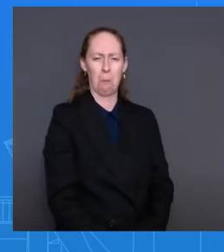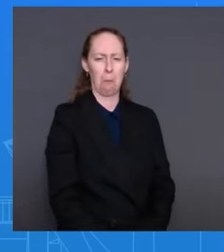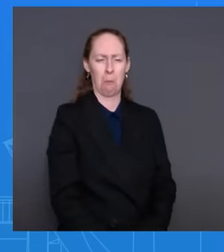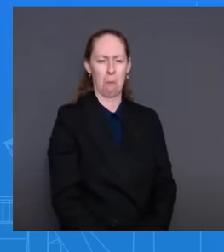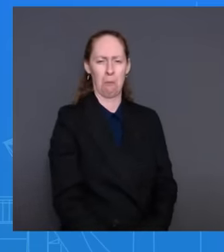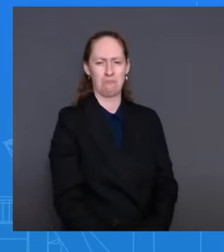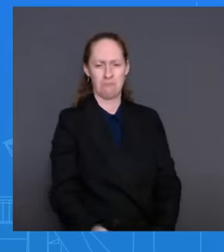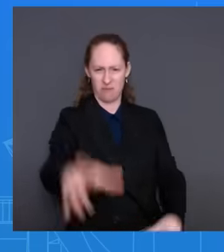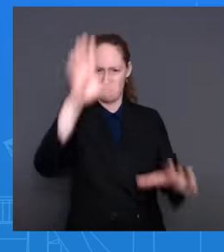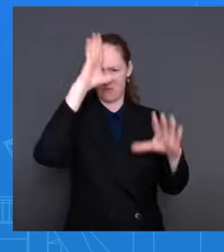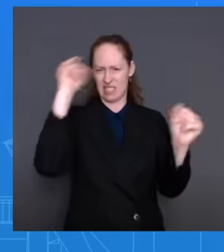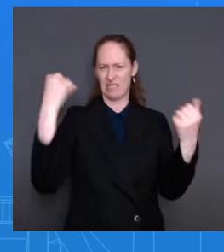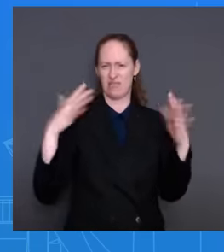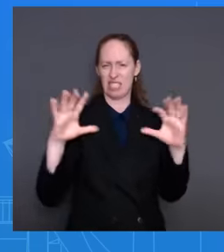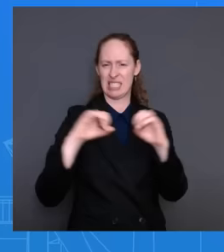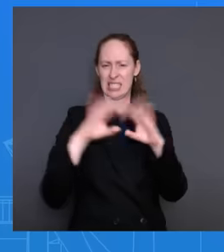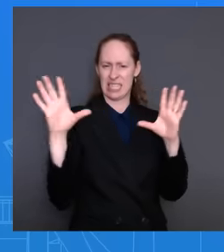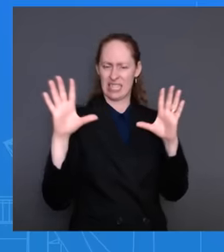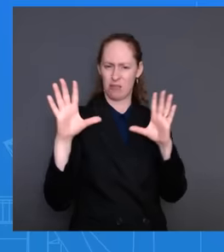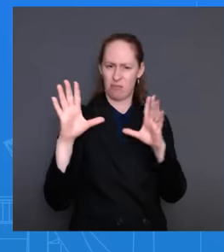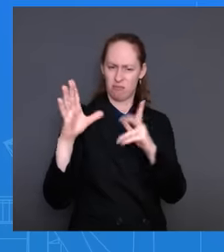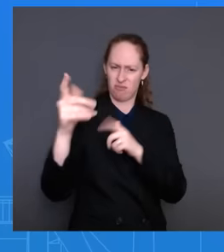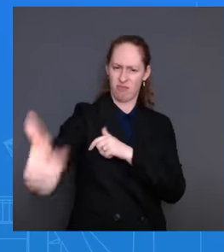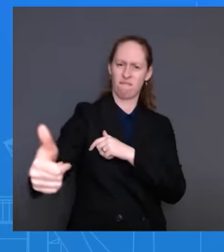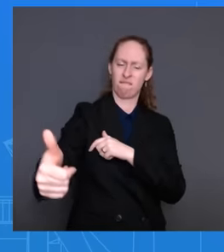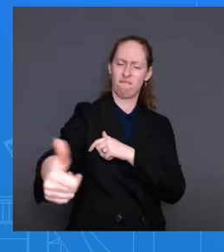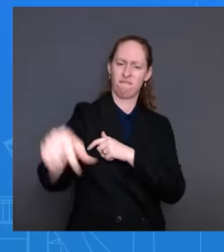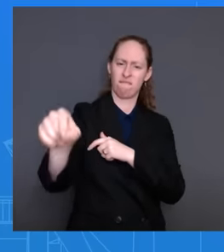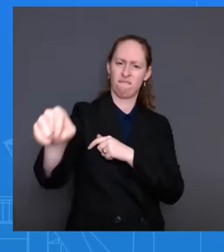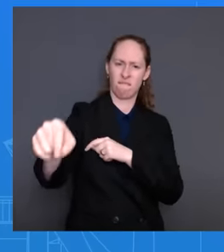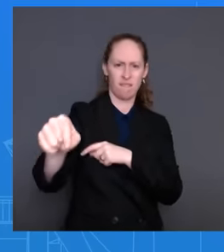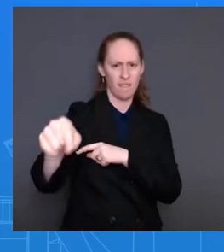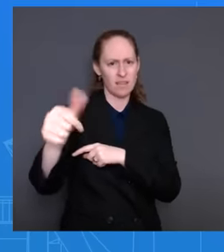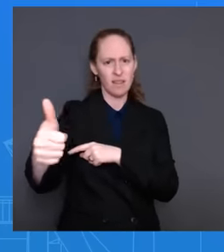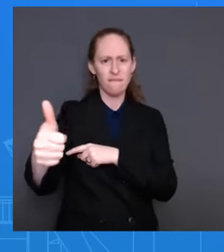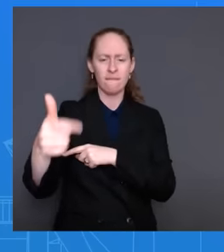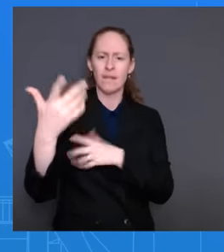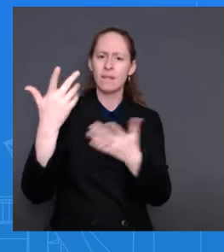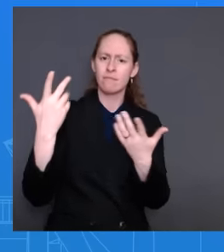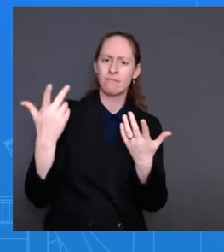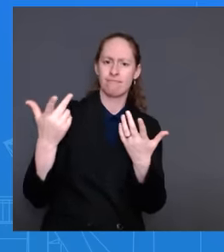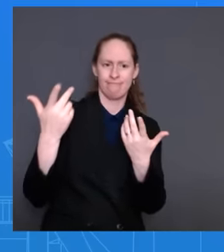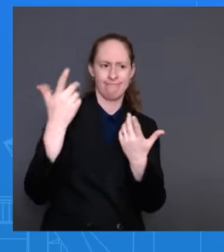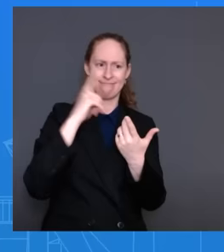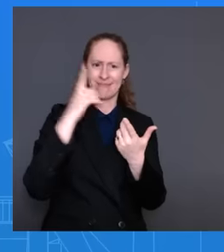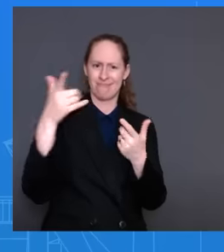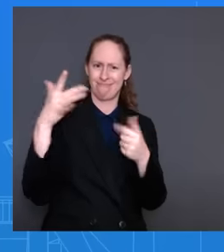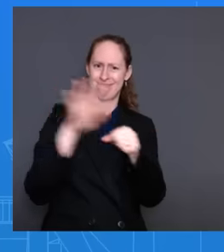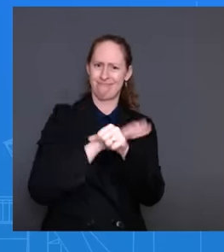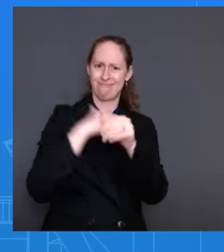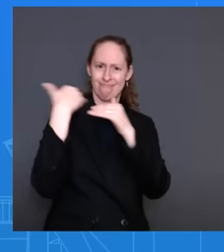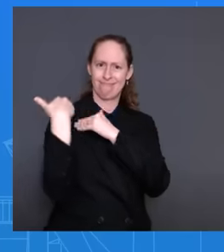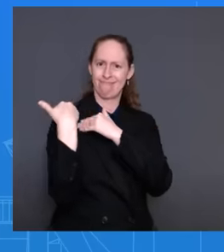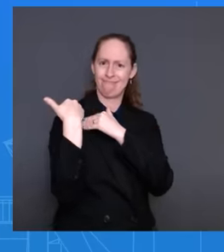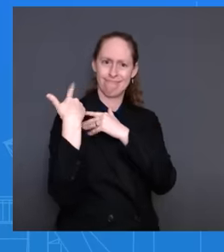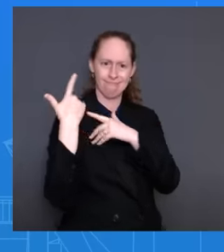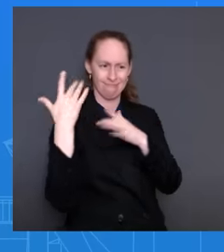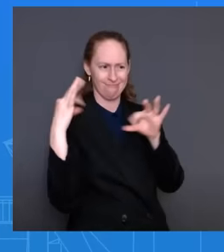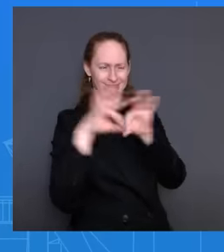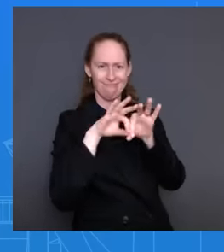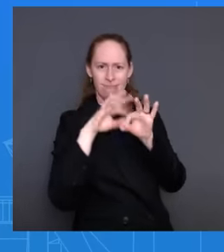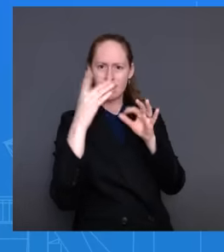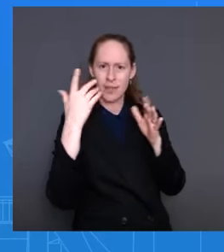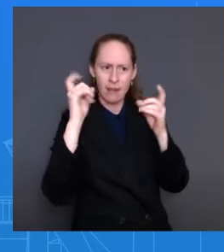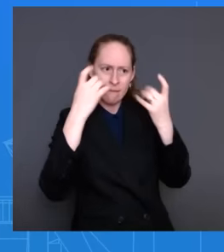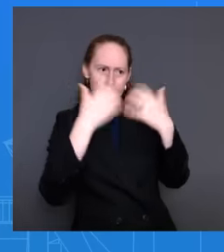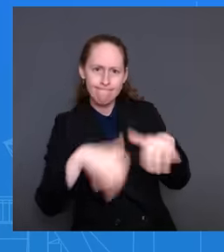the pivotal role that the Fed plays institutionally and that monetary policy plays in the process of